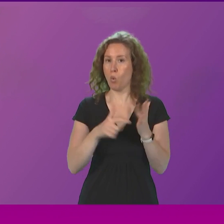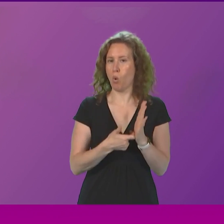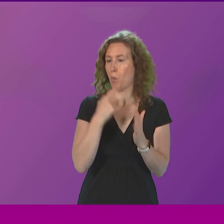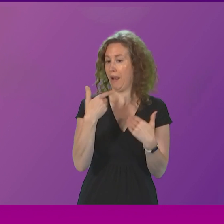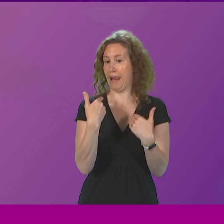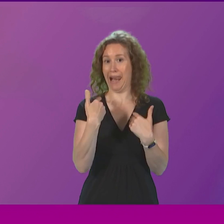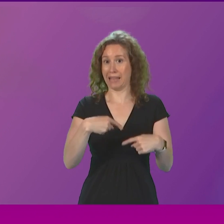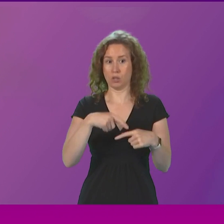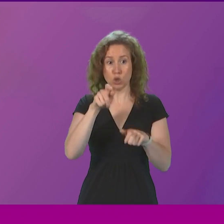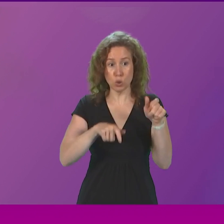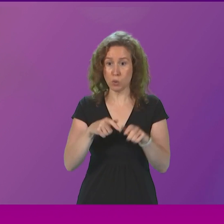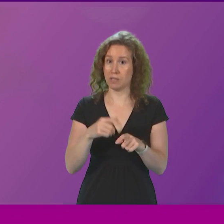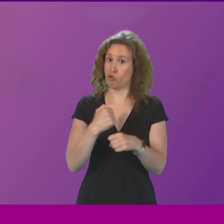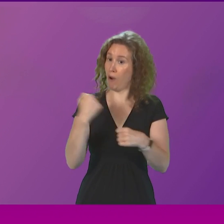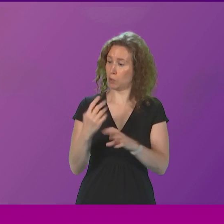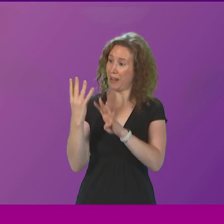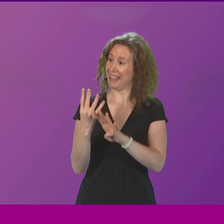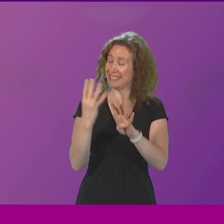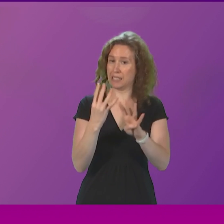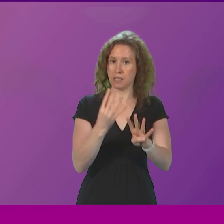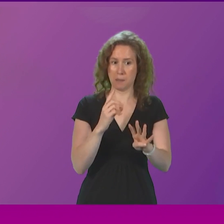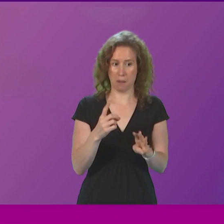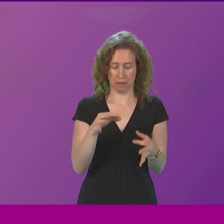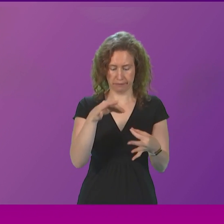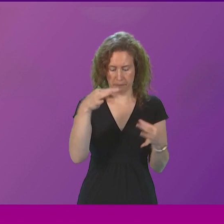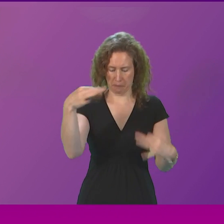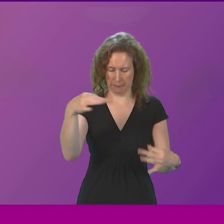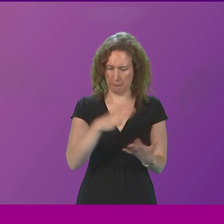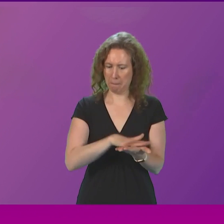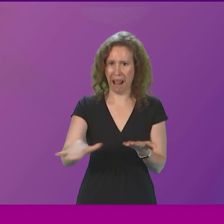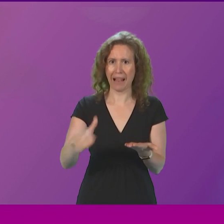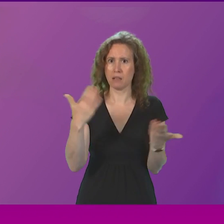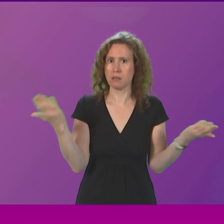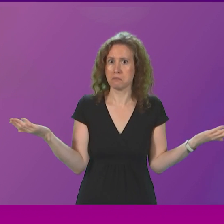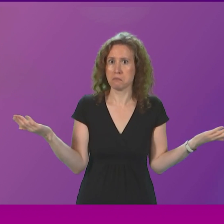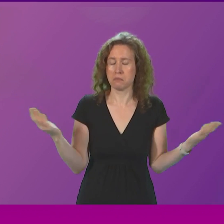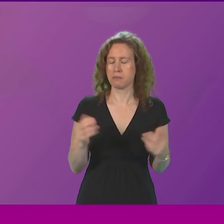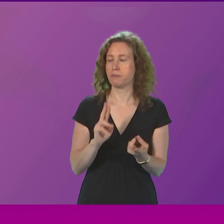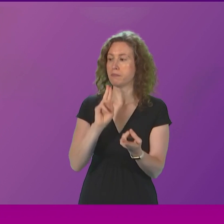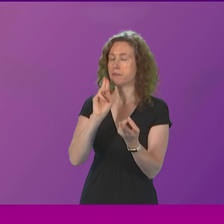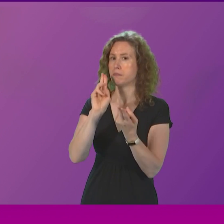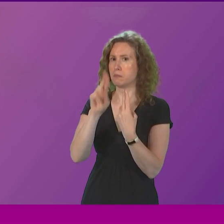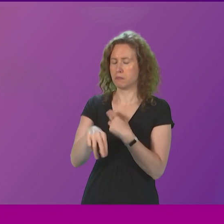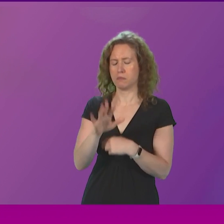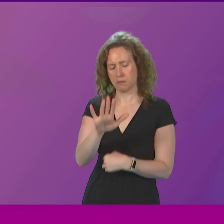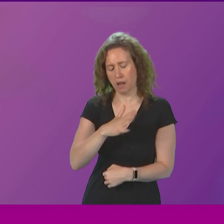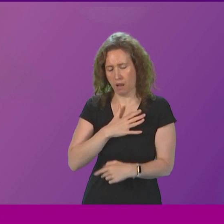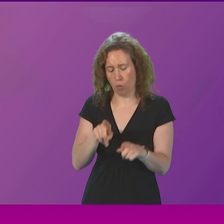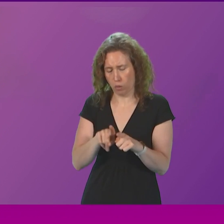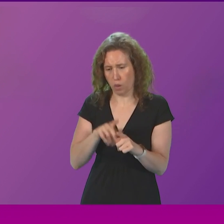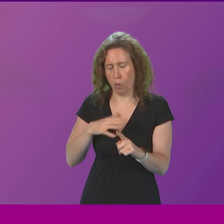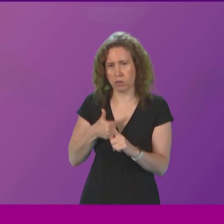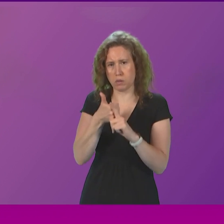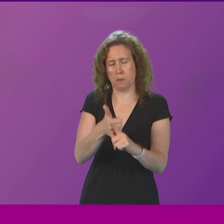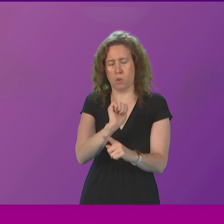students to walk across the stage at their graduation ceremonies with a blank piece of paper? First Minister. Well, first and foremost, let me associate myself with the